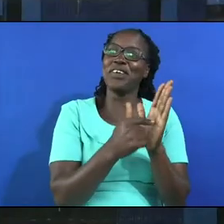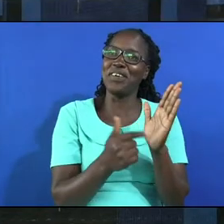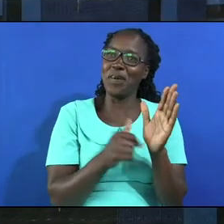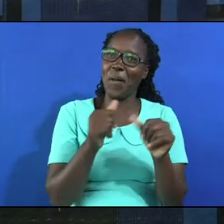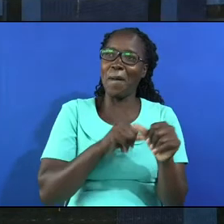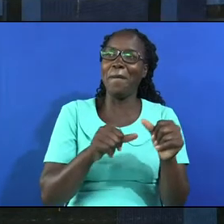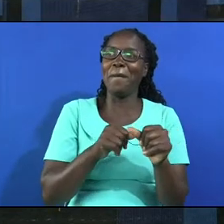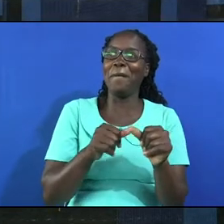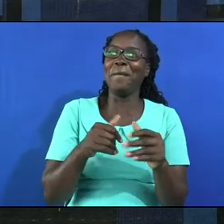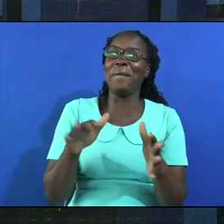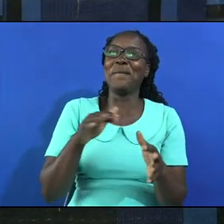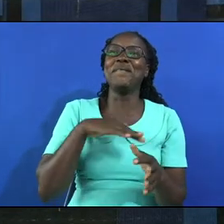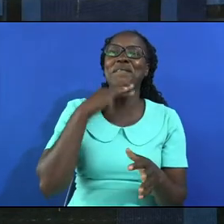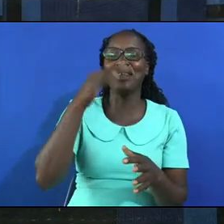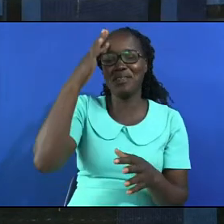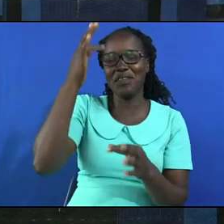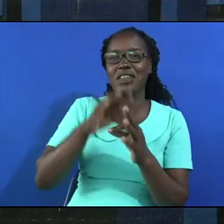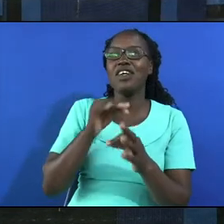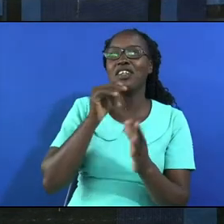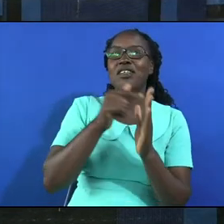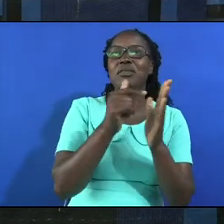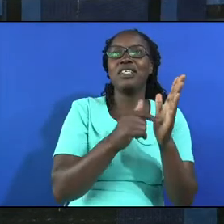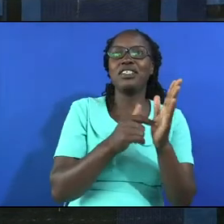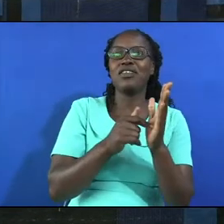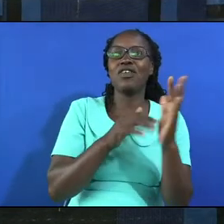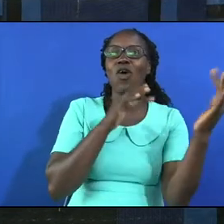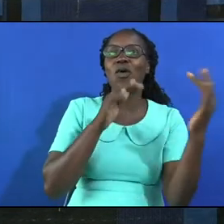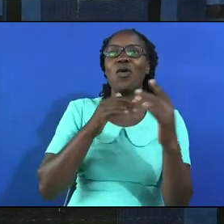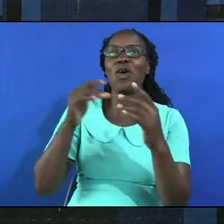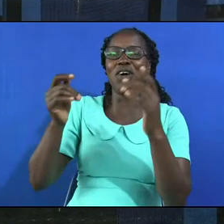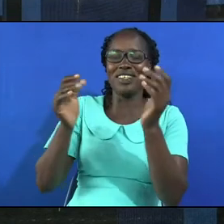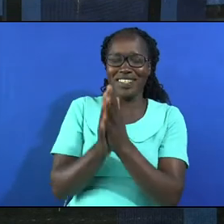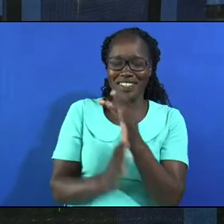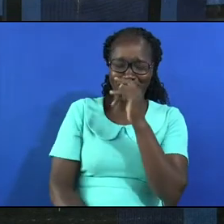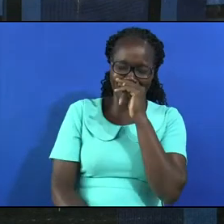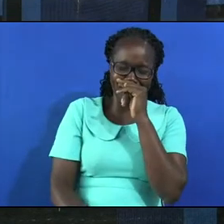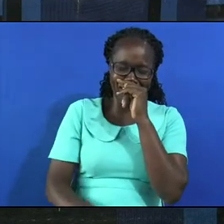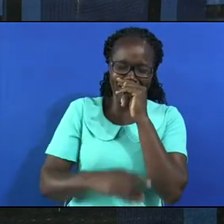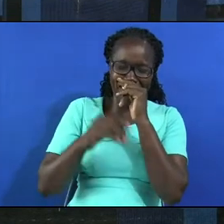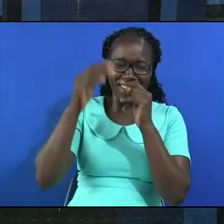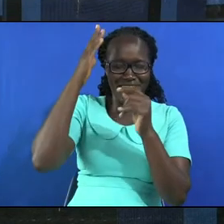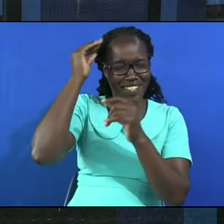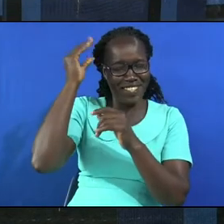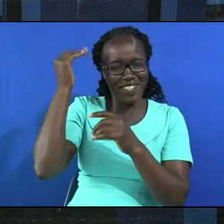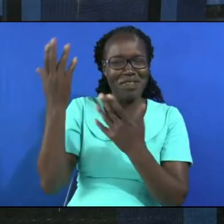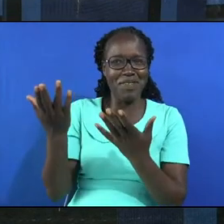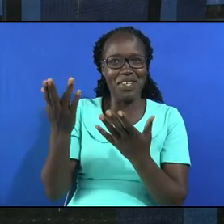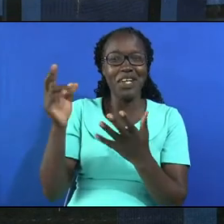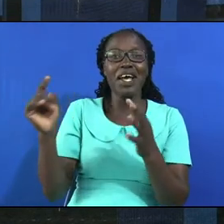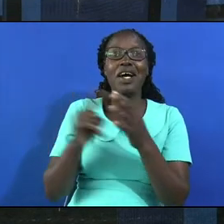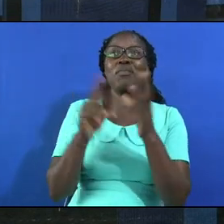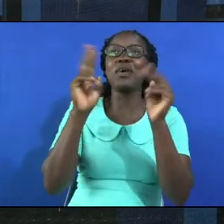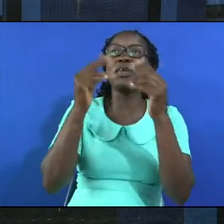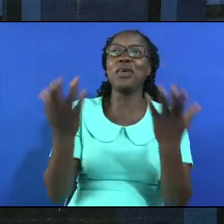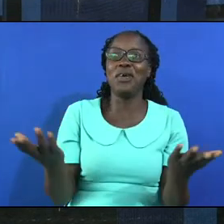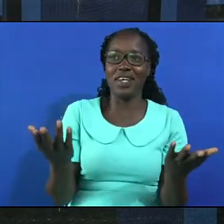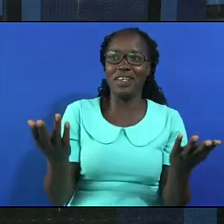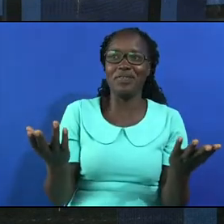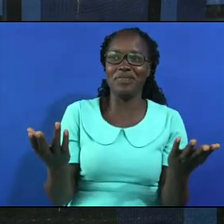martyrs. You will not be even listed among war heroes in Somalia. You will appear nowhere. Are we